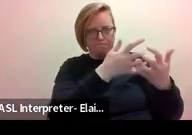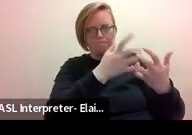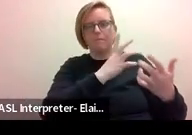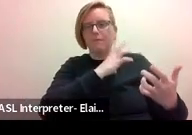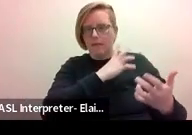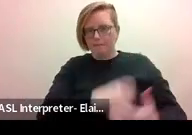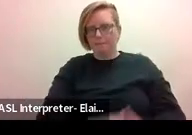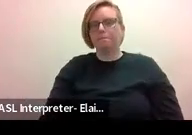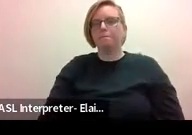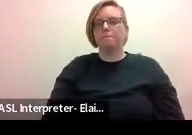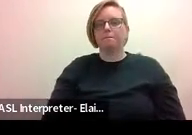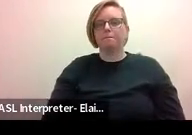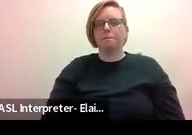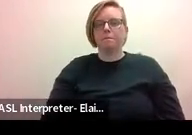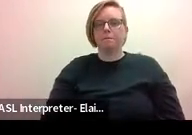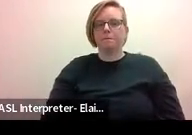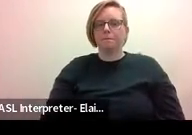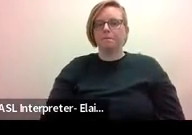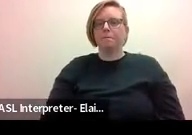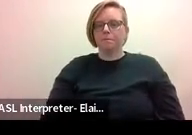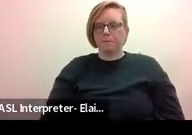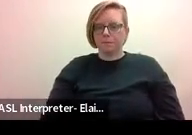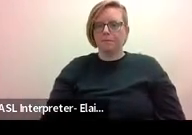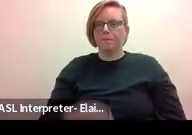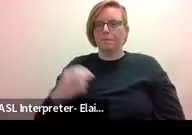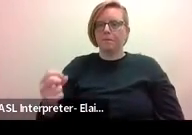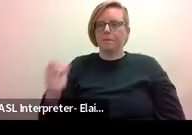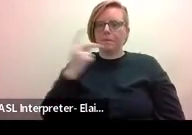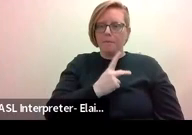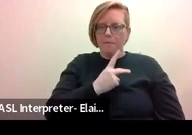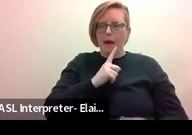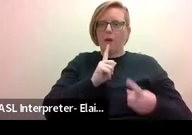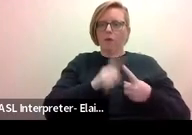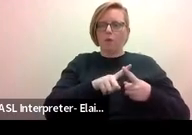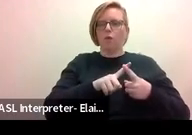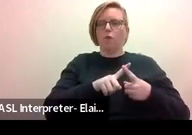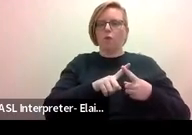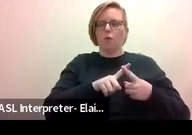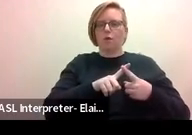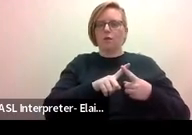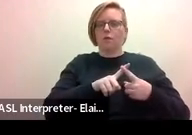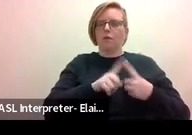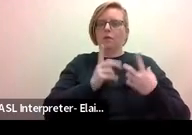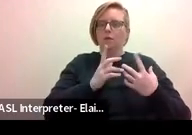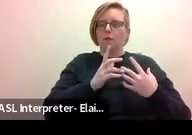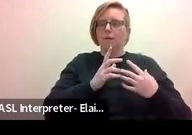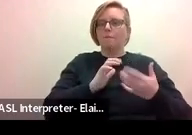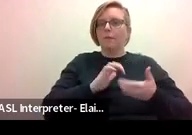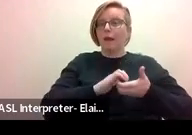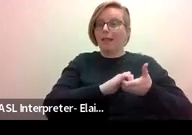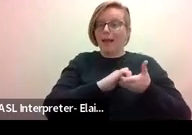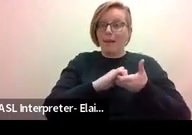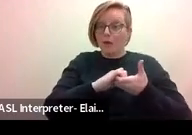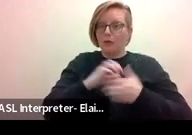Now, to go back to that collaboration versus consultation, the consultation is